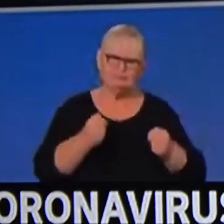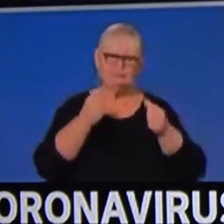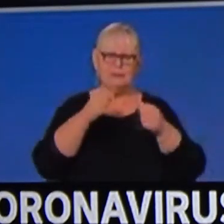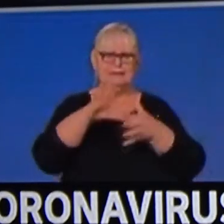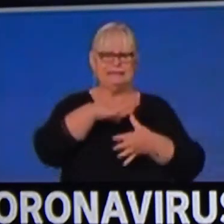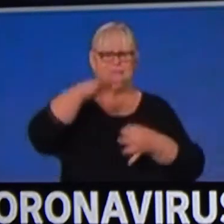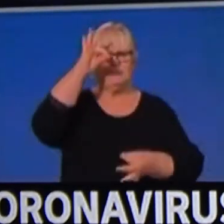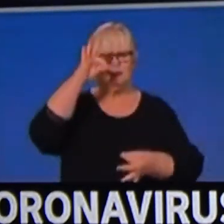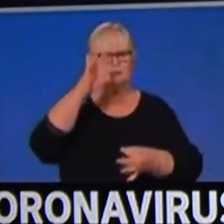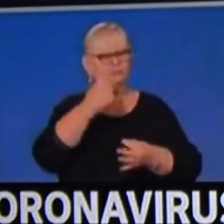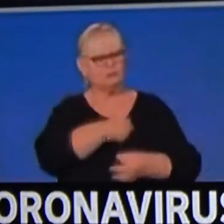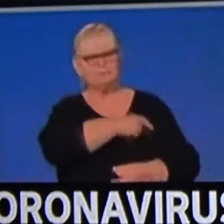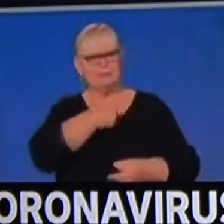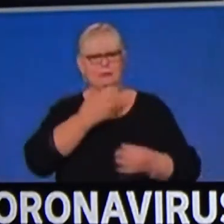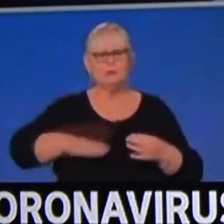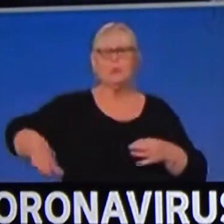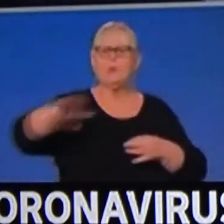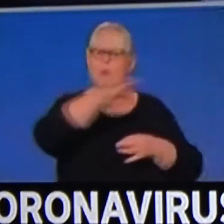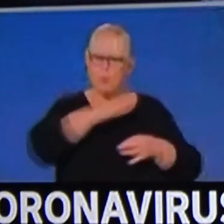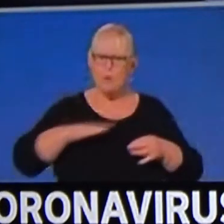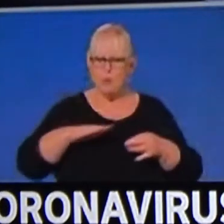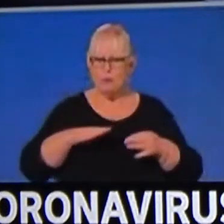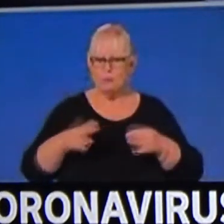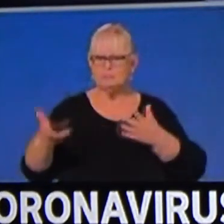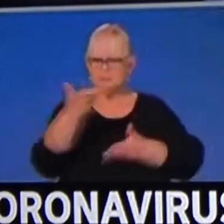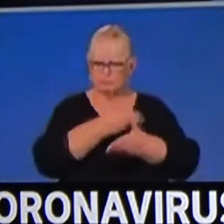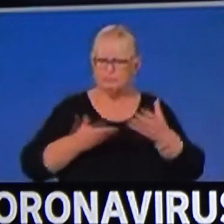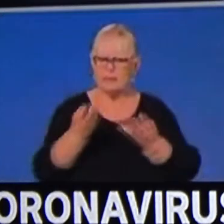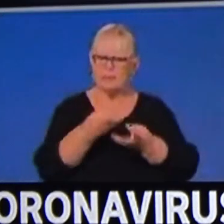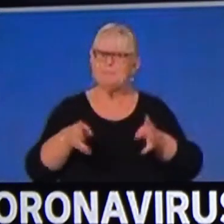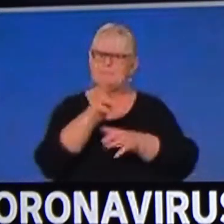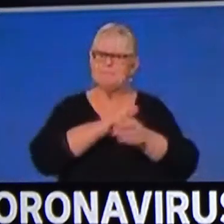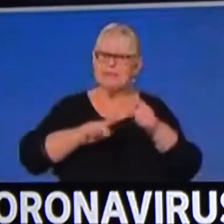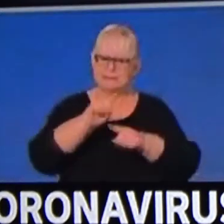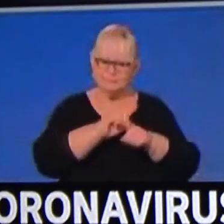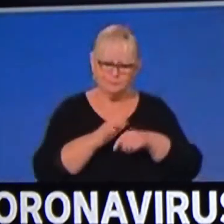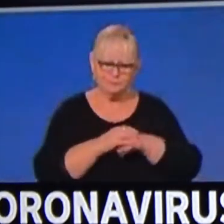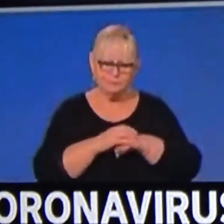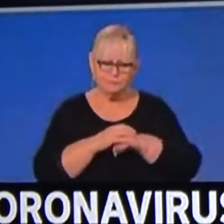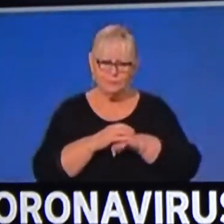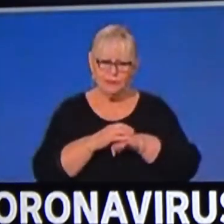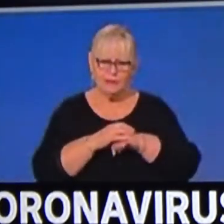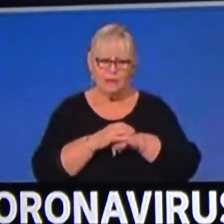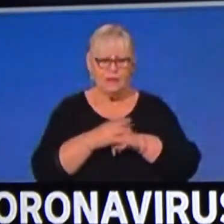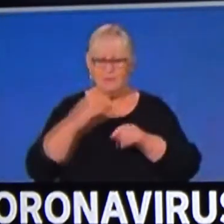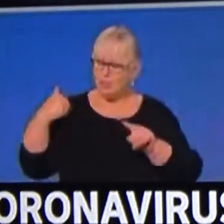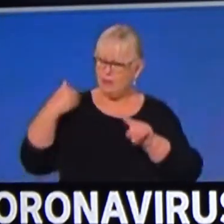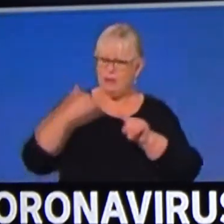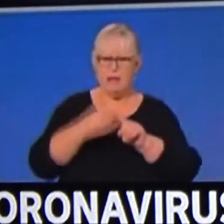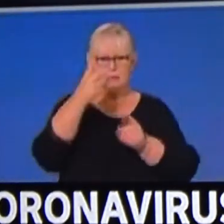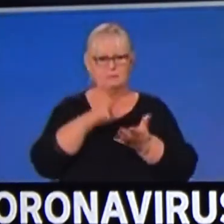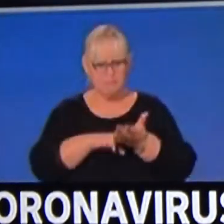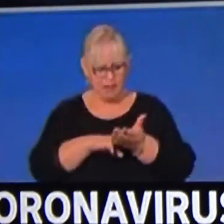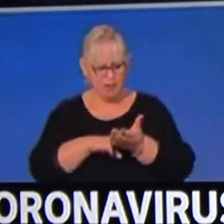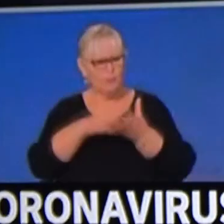committed to the National Cabinet process. Having made some real progress over the past month in